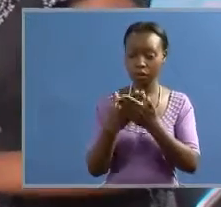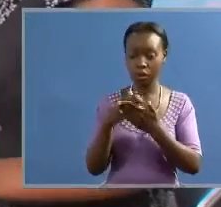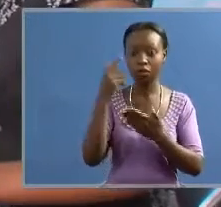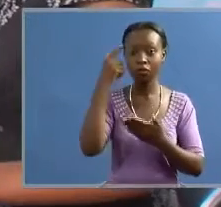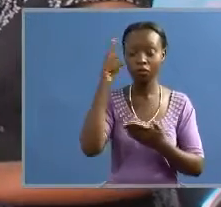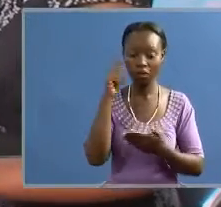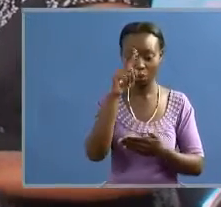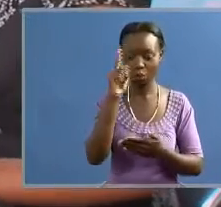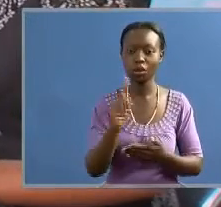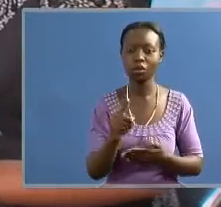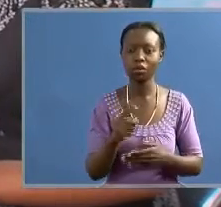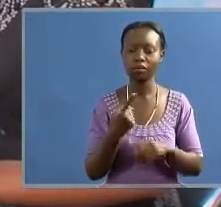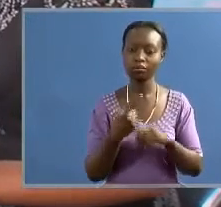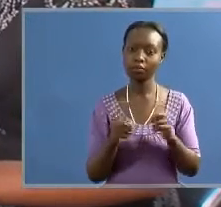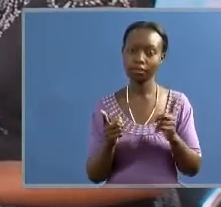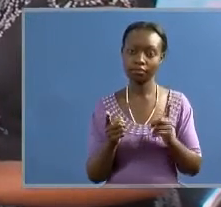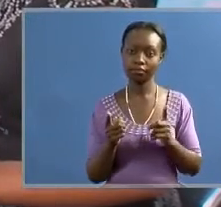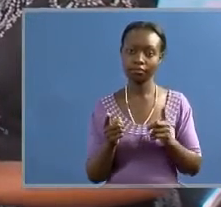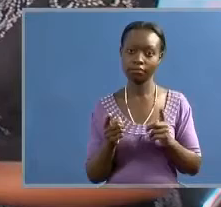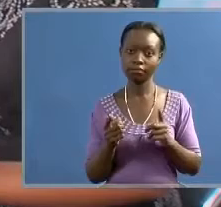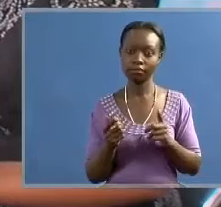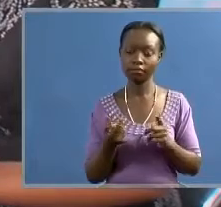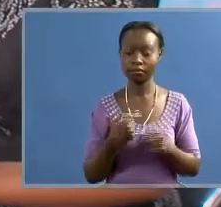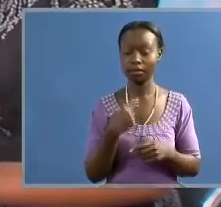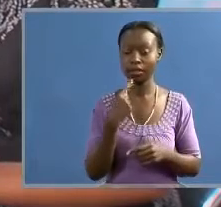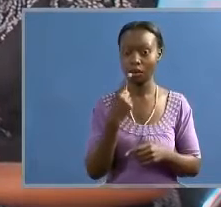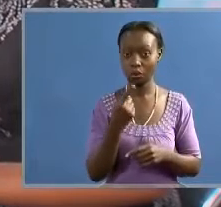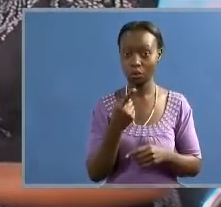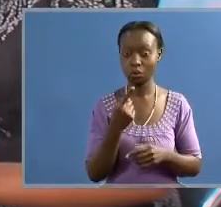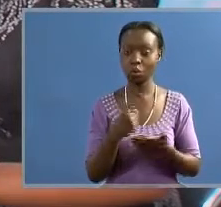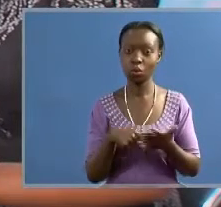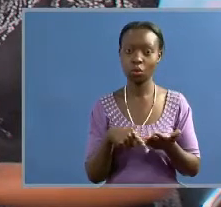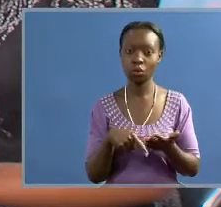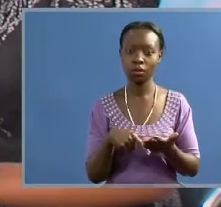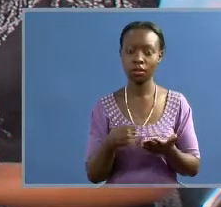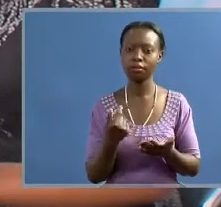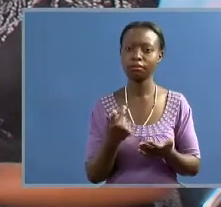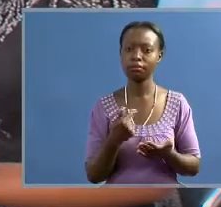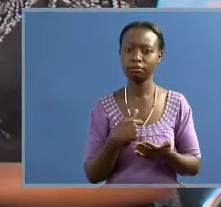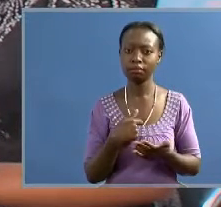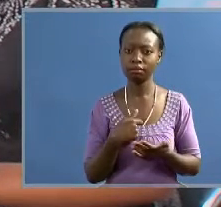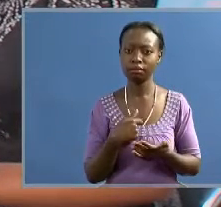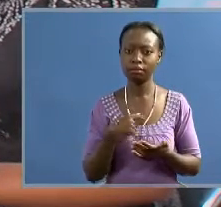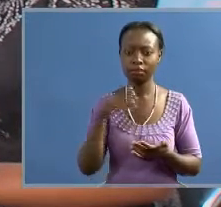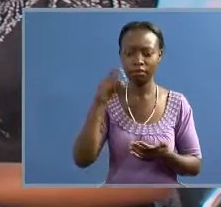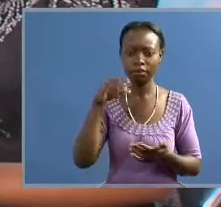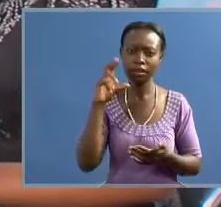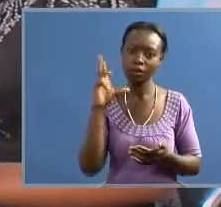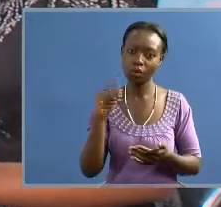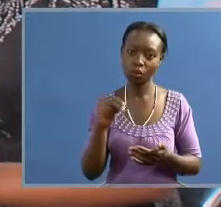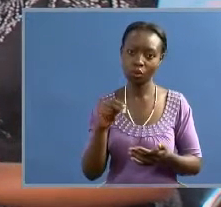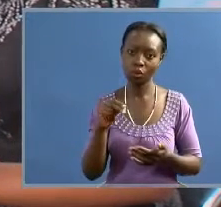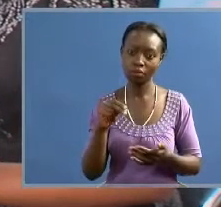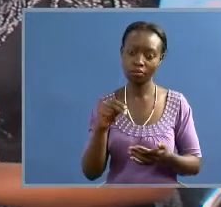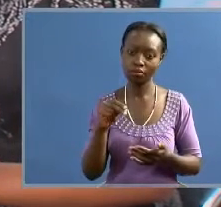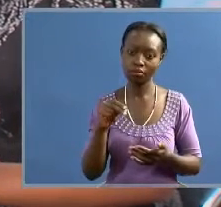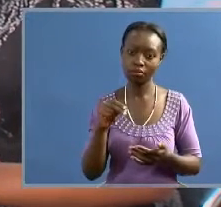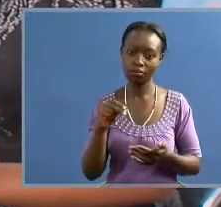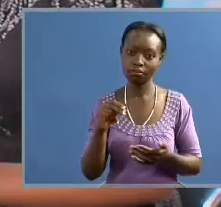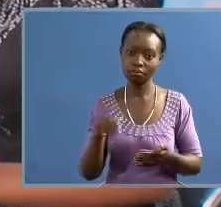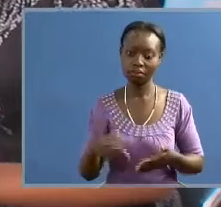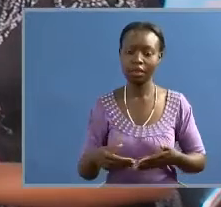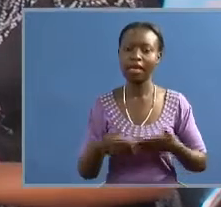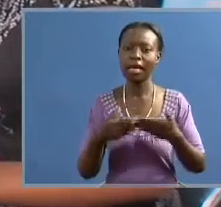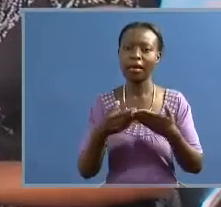question. But as I've told you, I am not supposed to abate and create